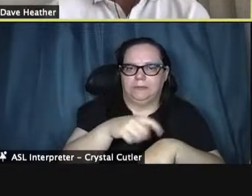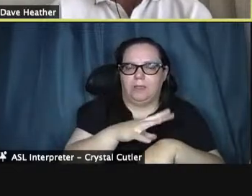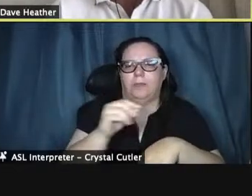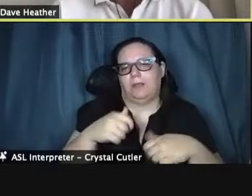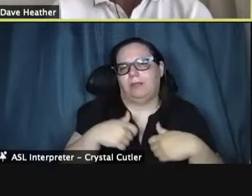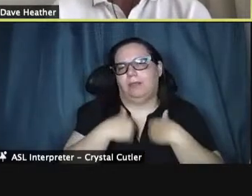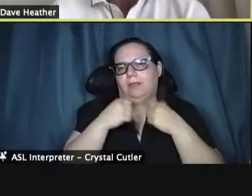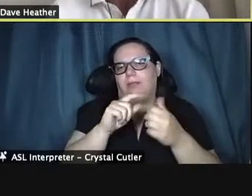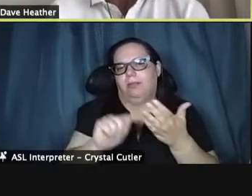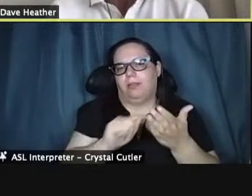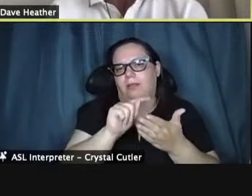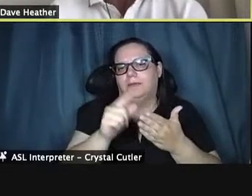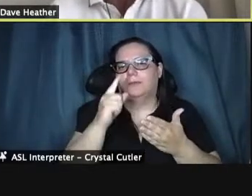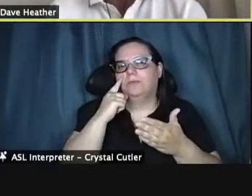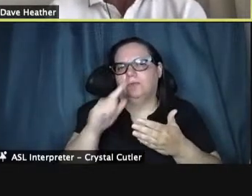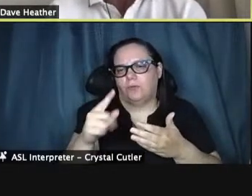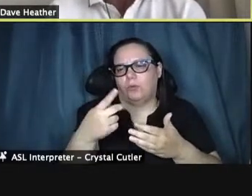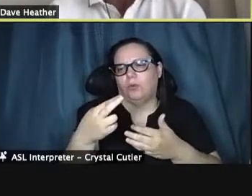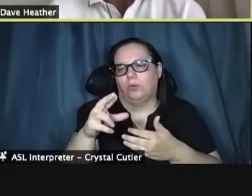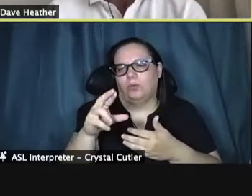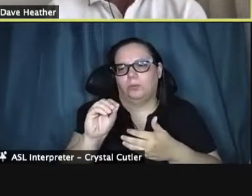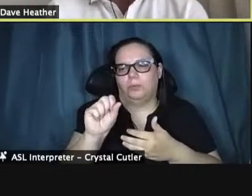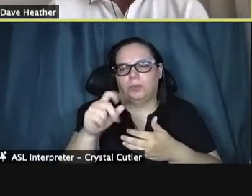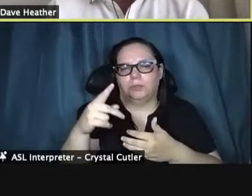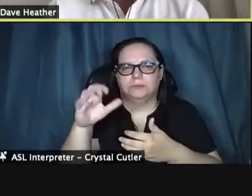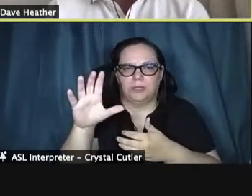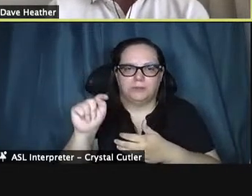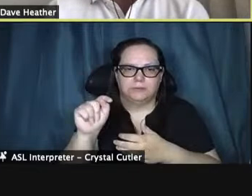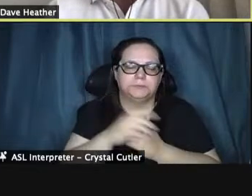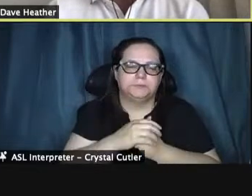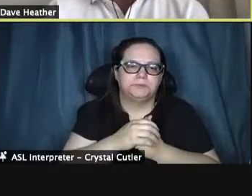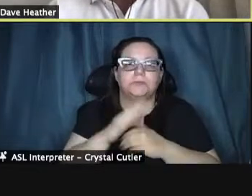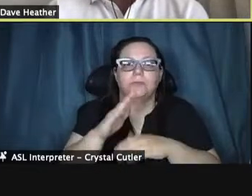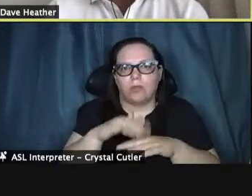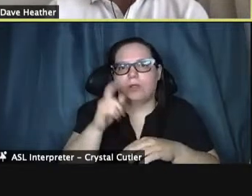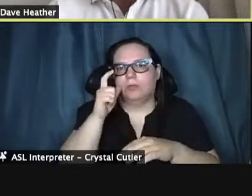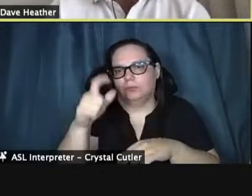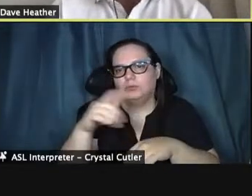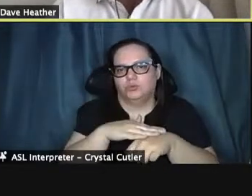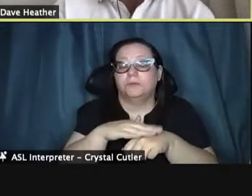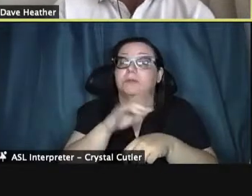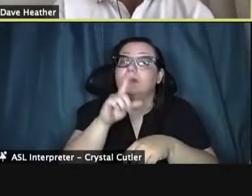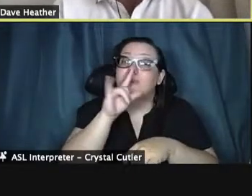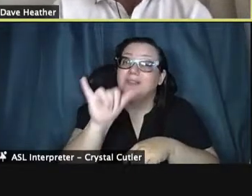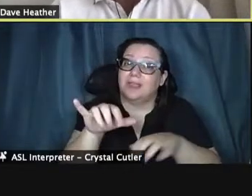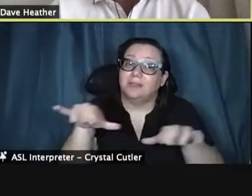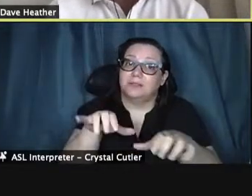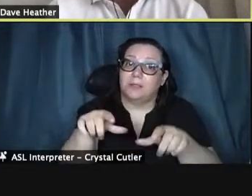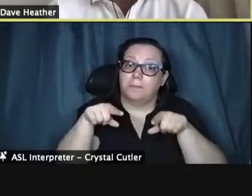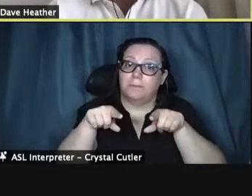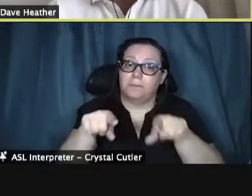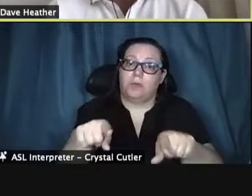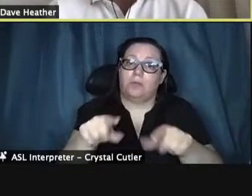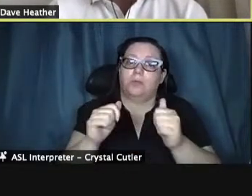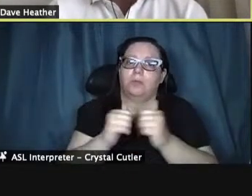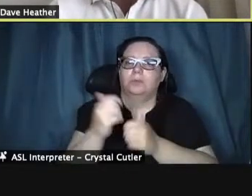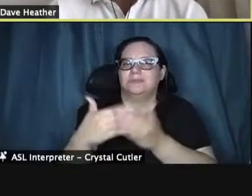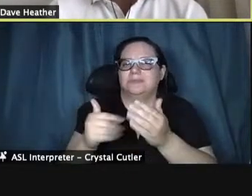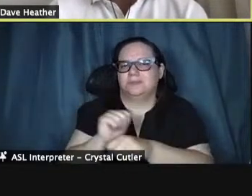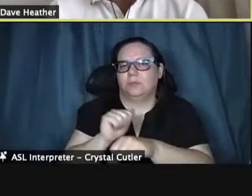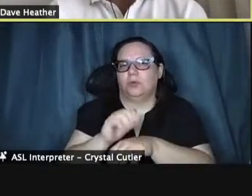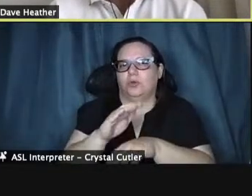say, of prospect on the lunar surface. This is being done in parallel to some work on the